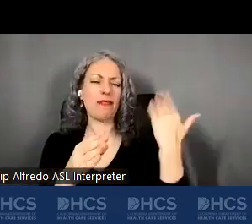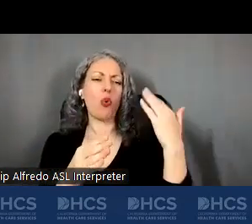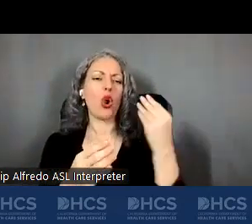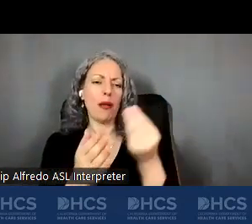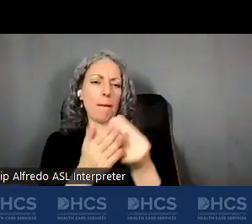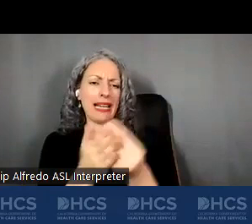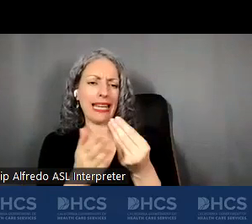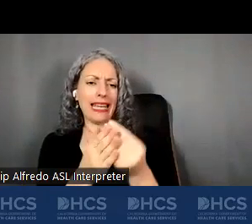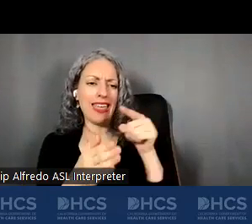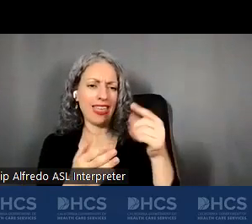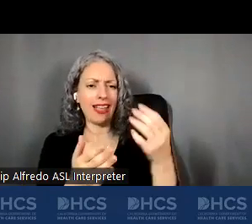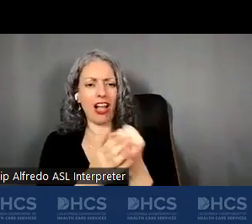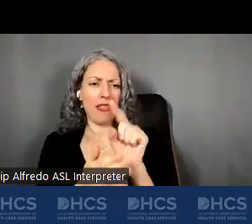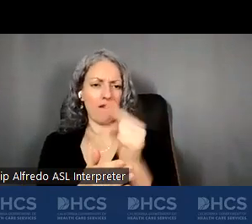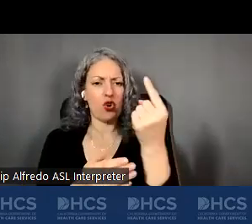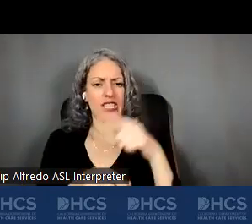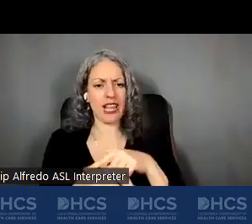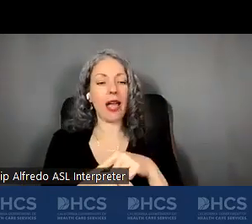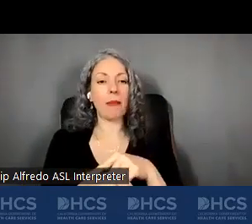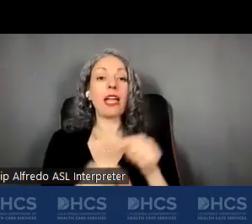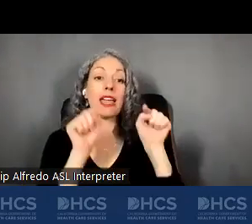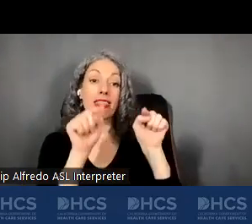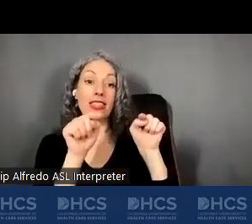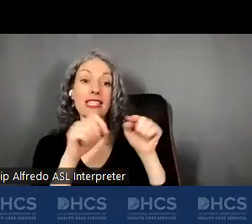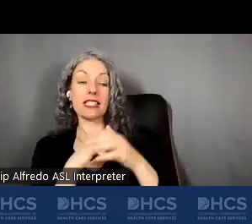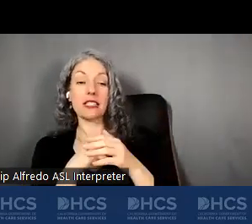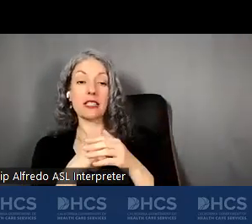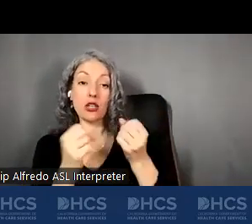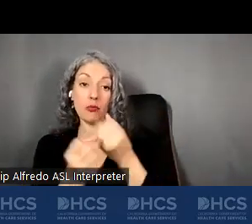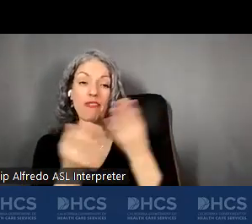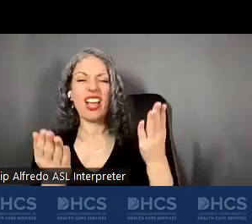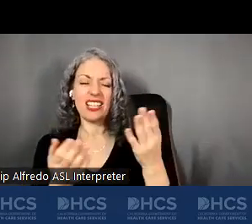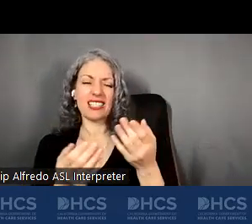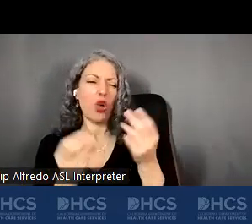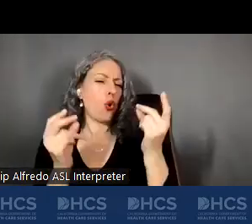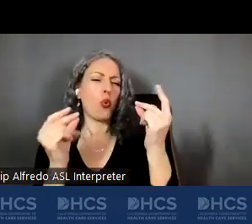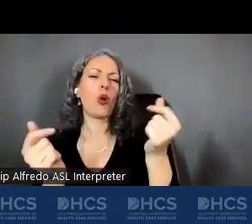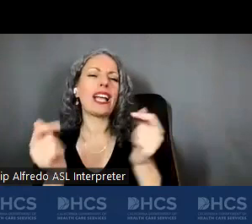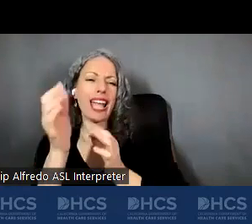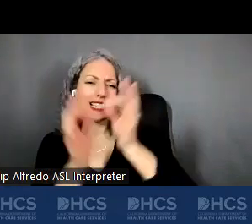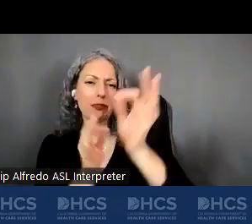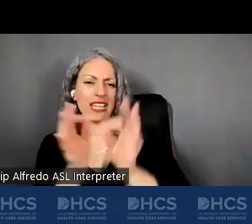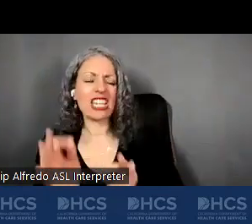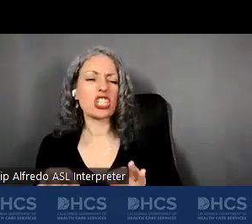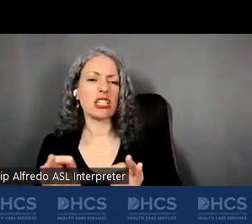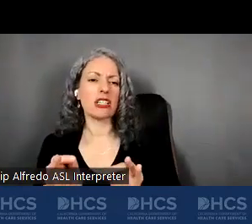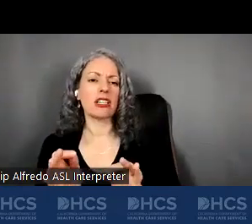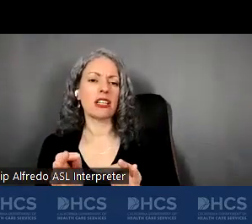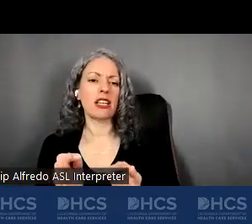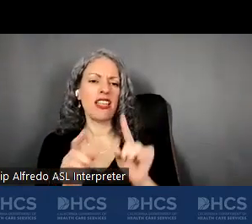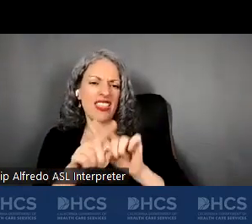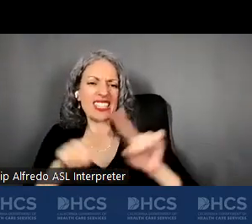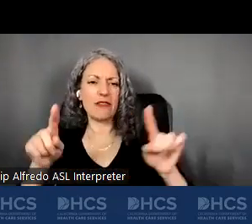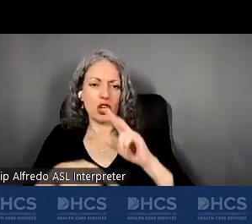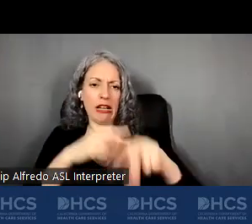of funding. And this provides just a quick flyover of the different types of